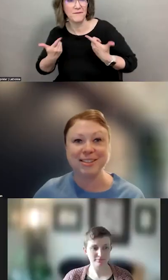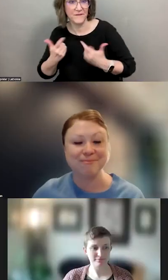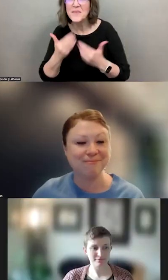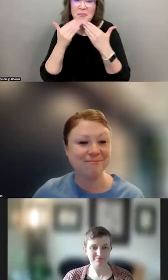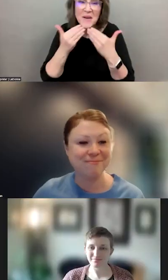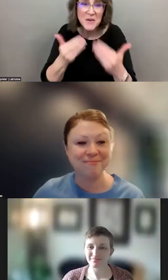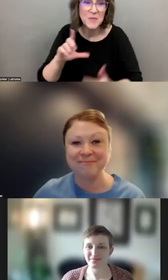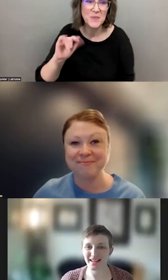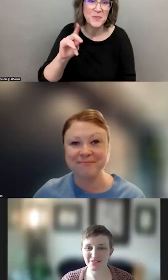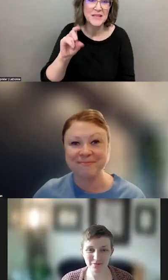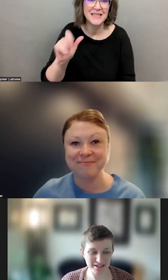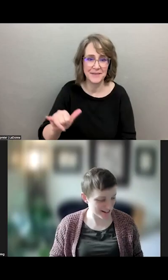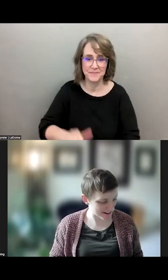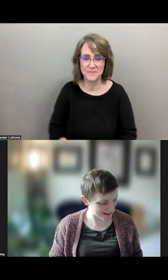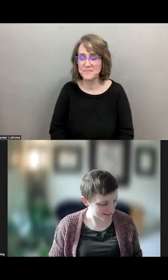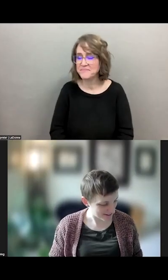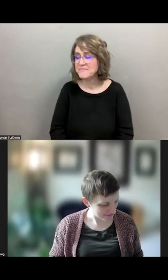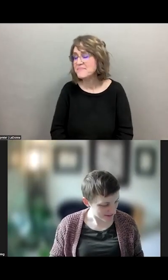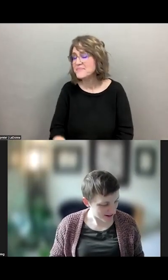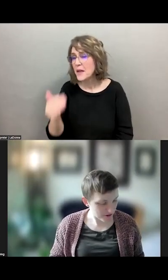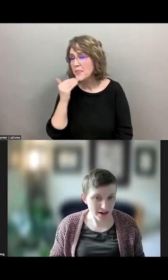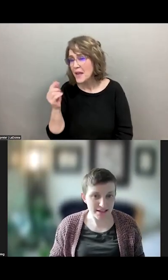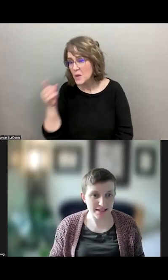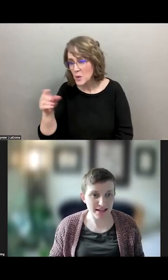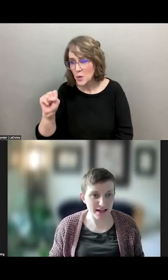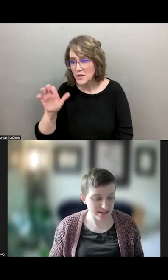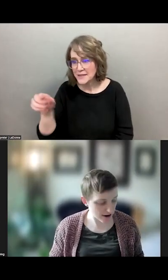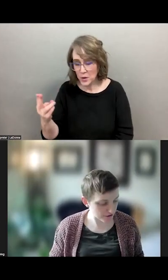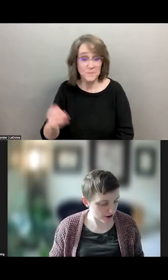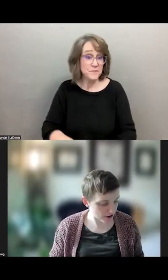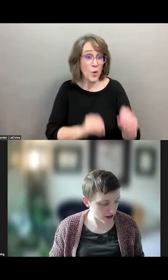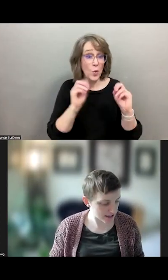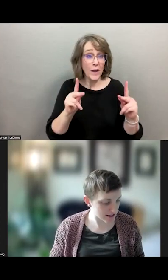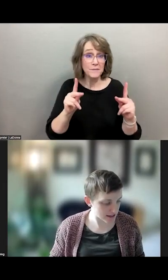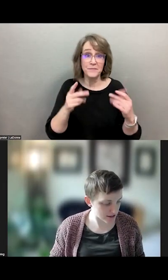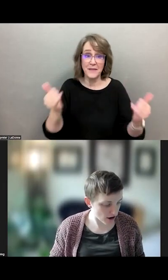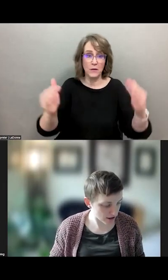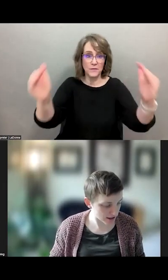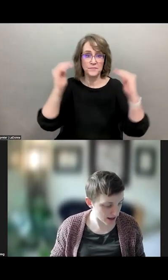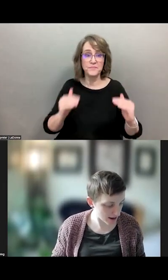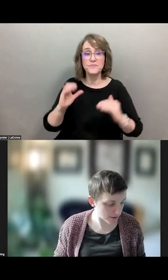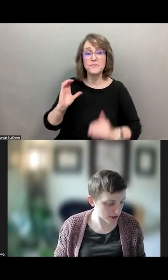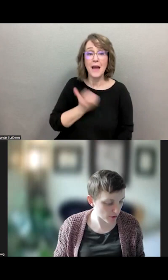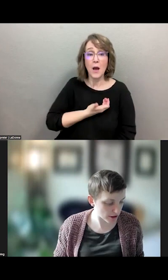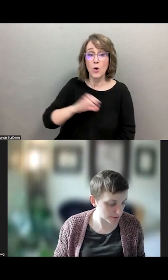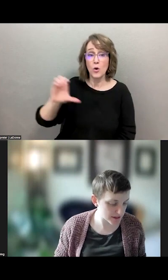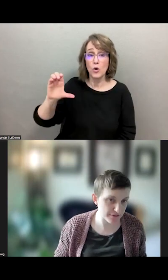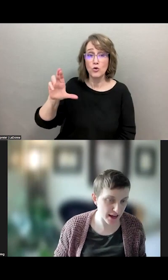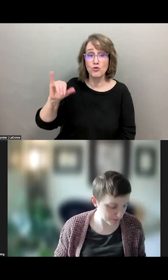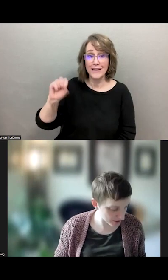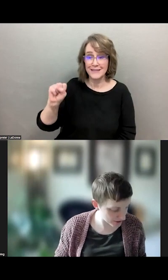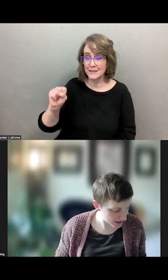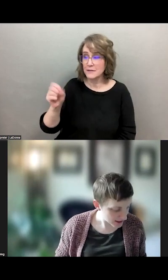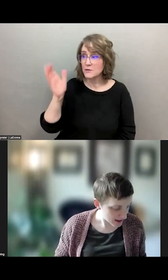Thanks, Lindsay. Thank you so much, Sarah. All right, now for our crisis talk, I want to welcome